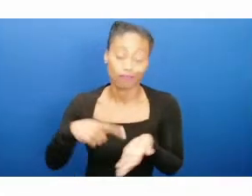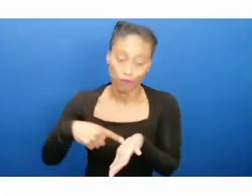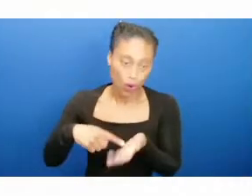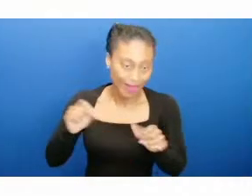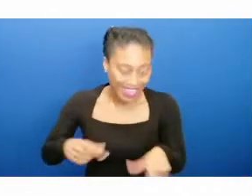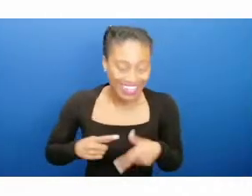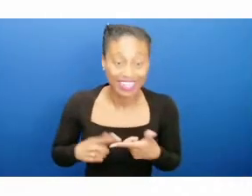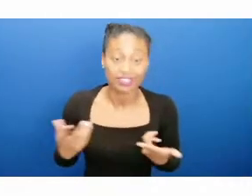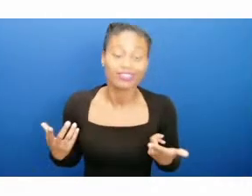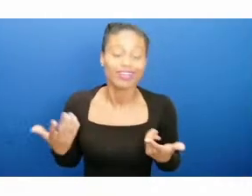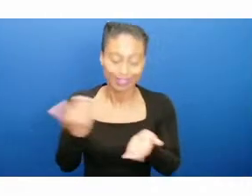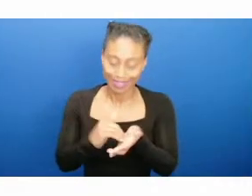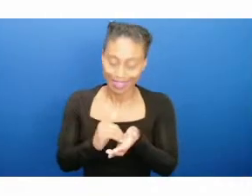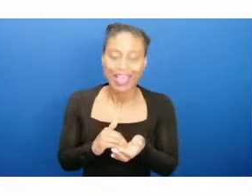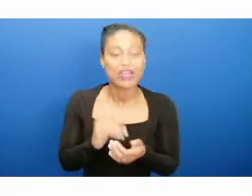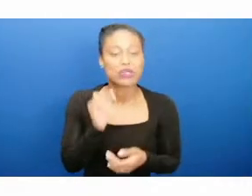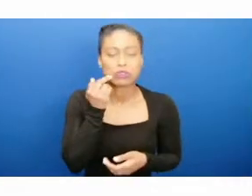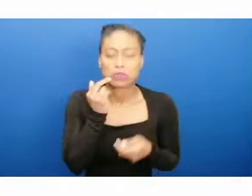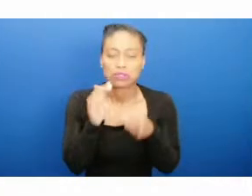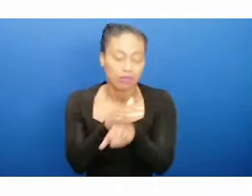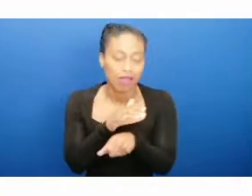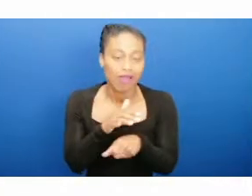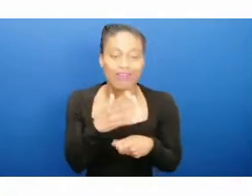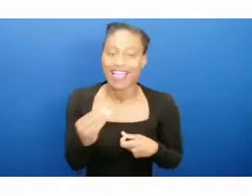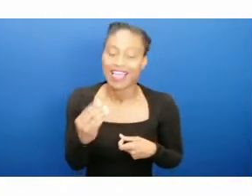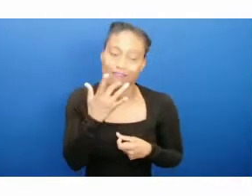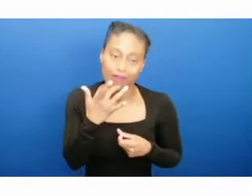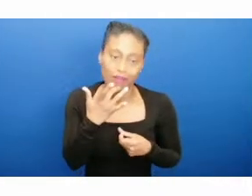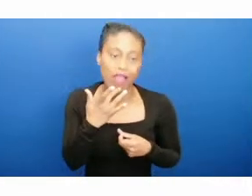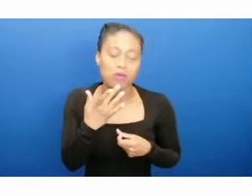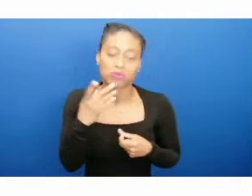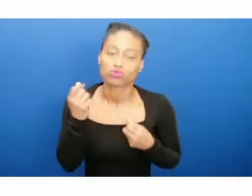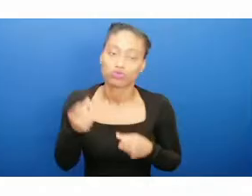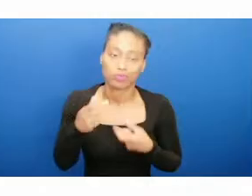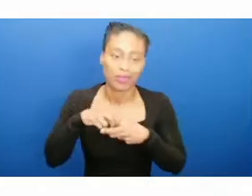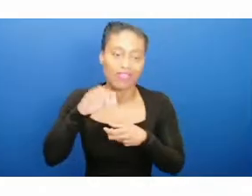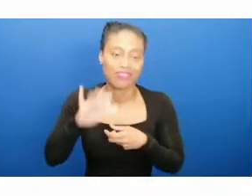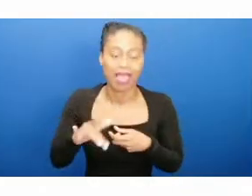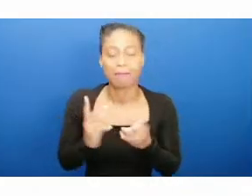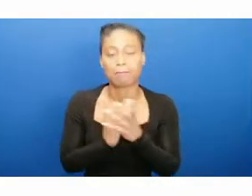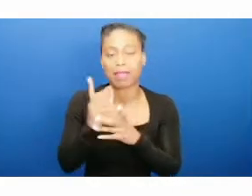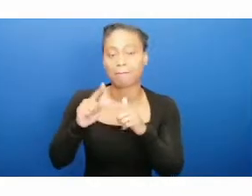very nutrient dense and flavorful plant-based ingredient.